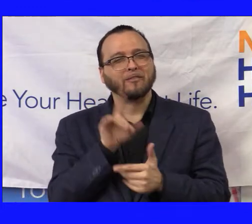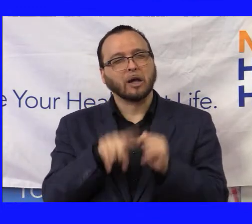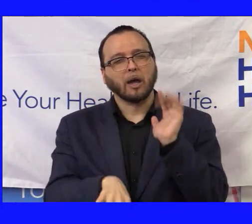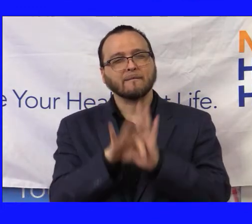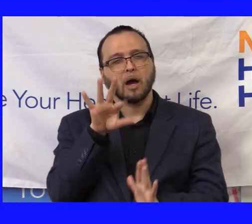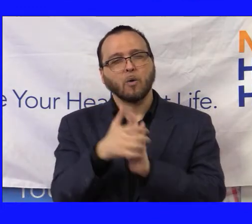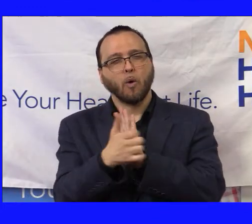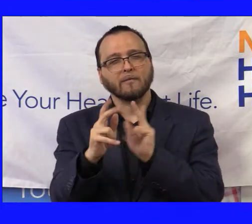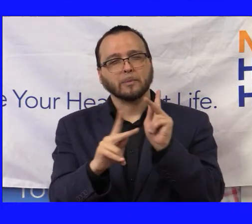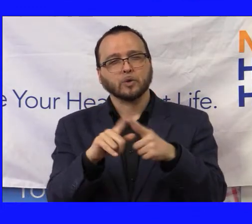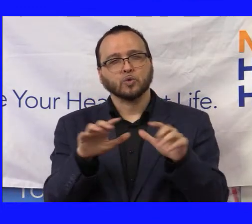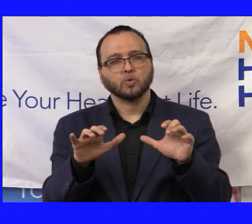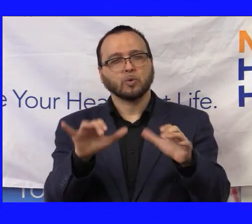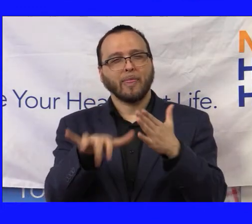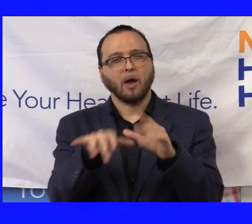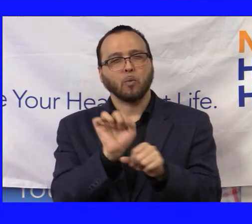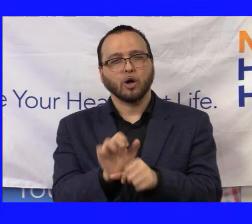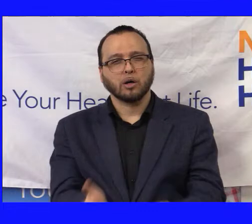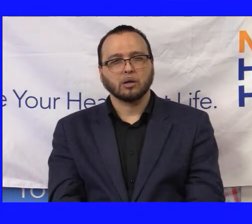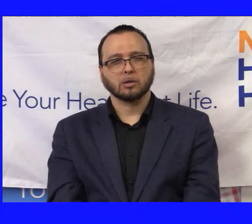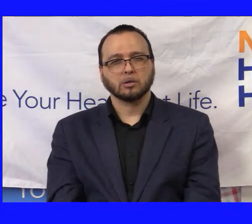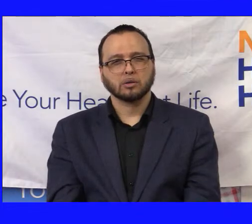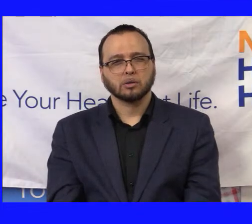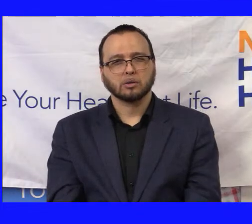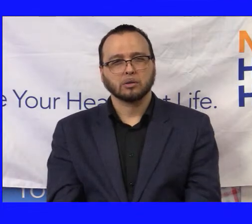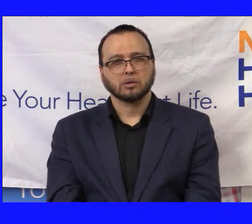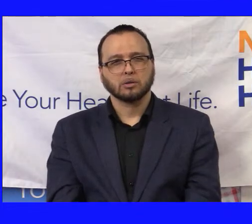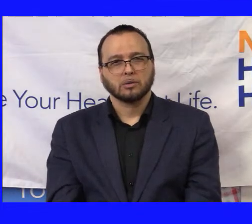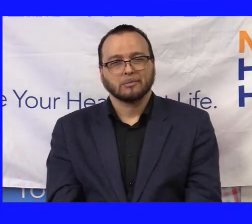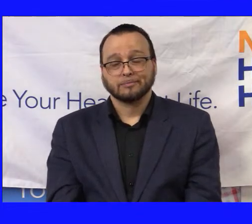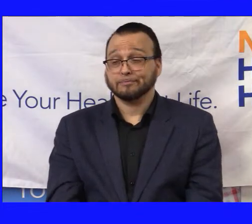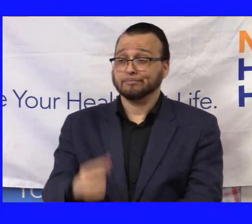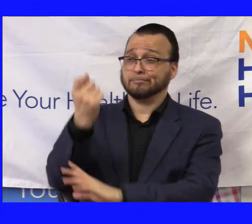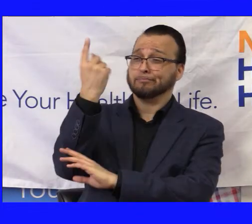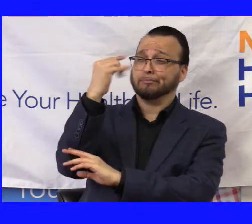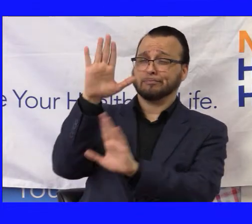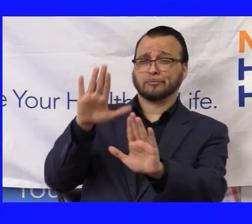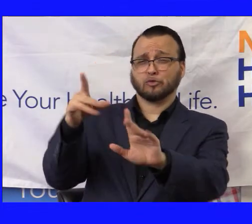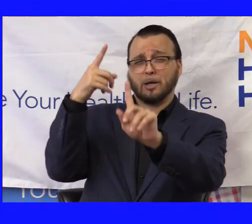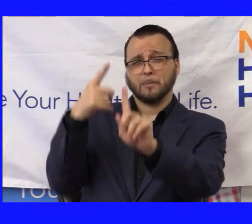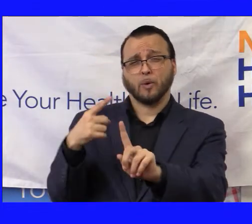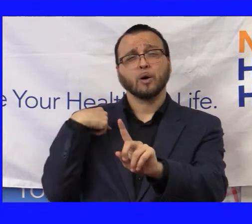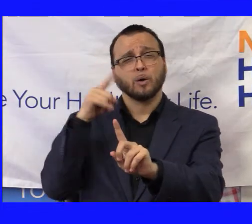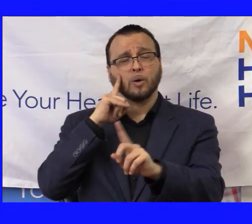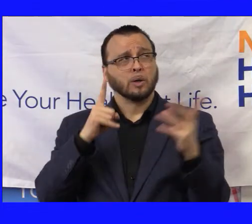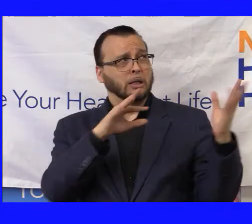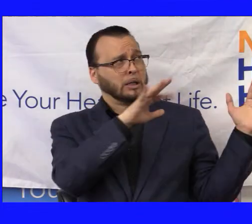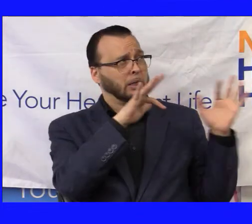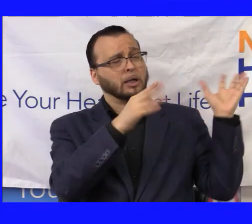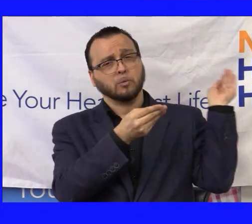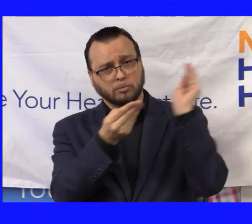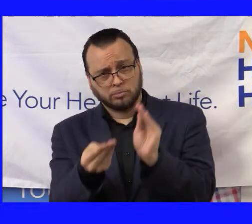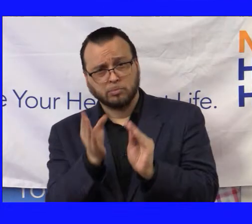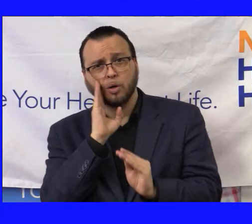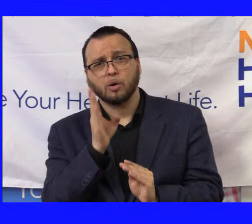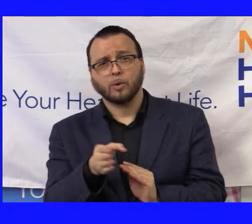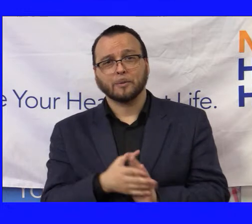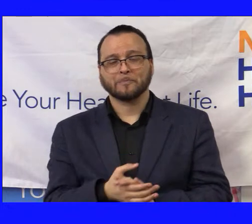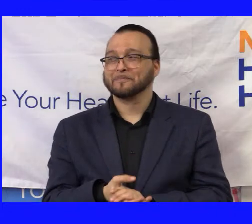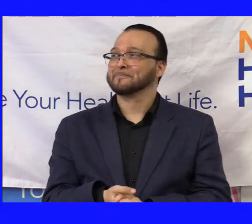qualified to perform those work. Yep, understood. Great point. So we'll circle back on all 3 of those things.